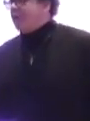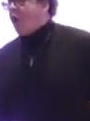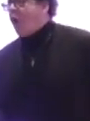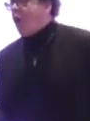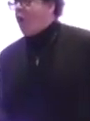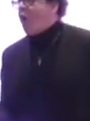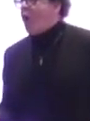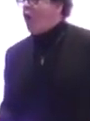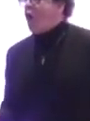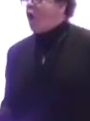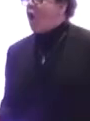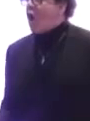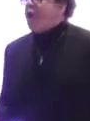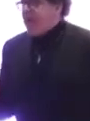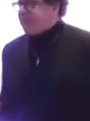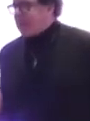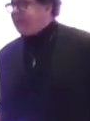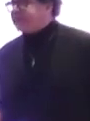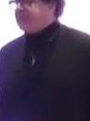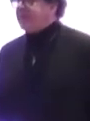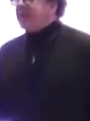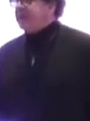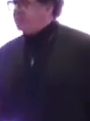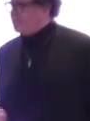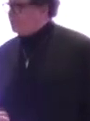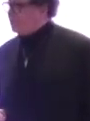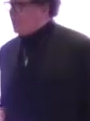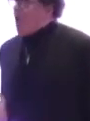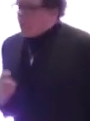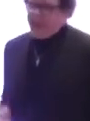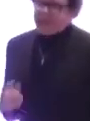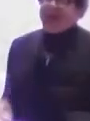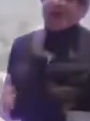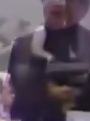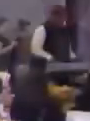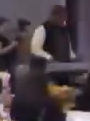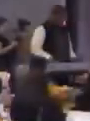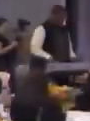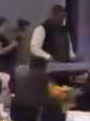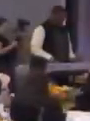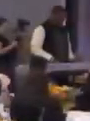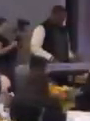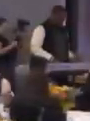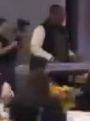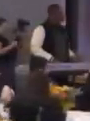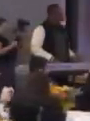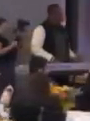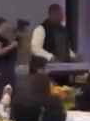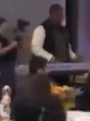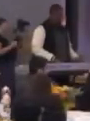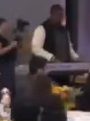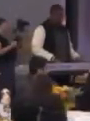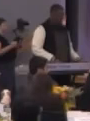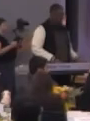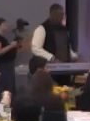the Lord is blessing me right now, oh, right